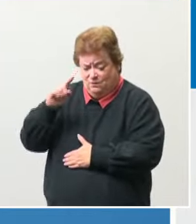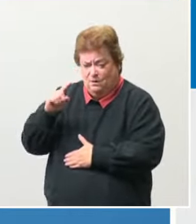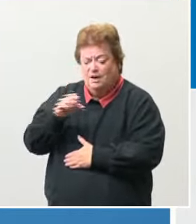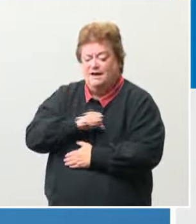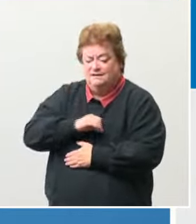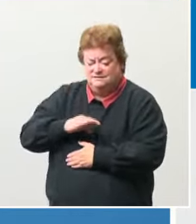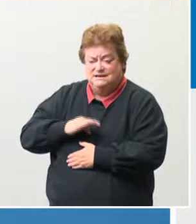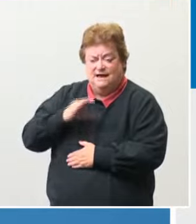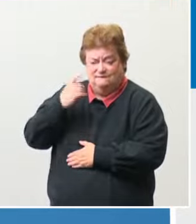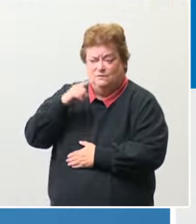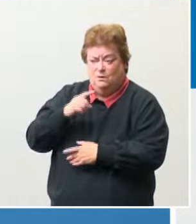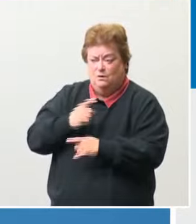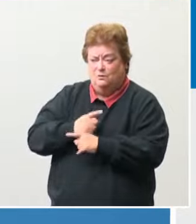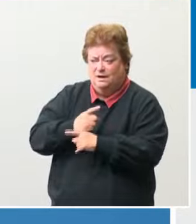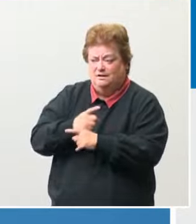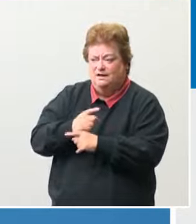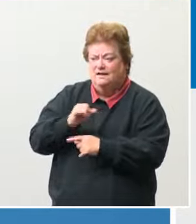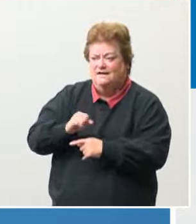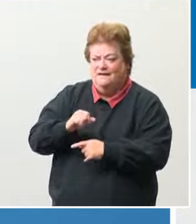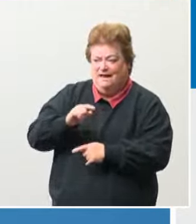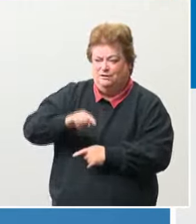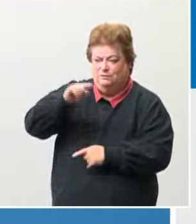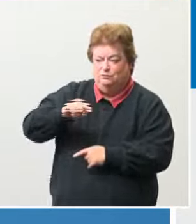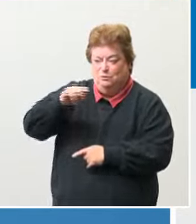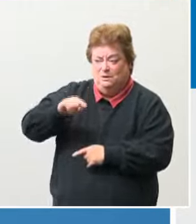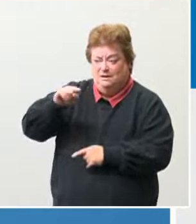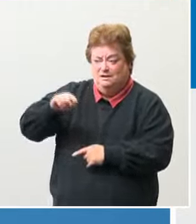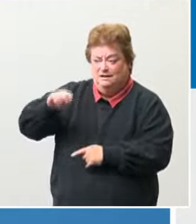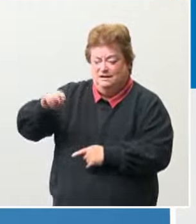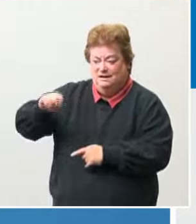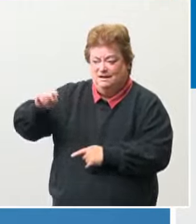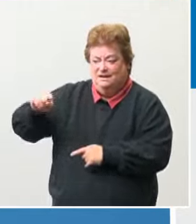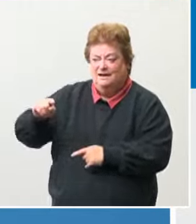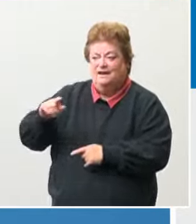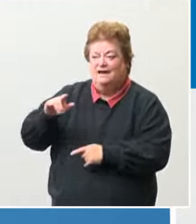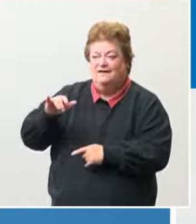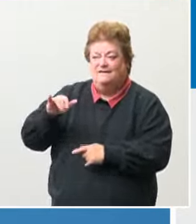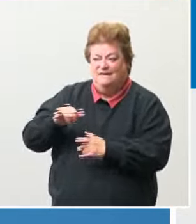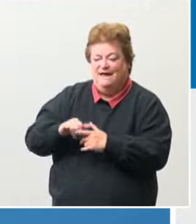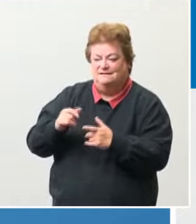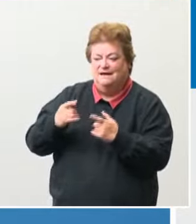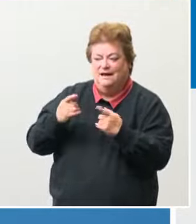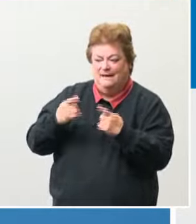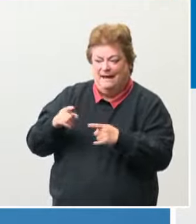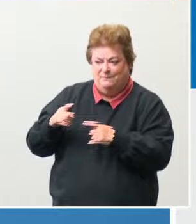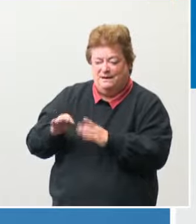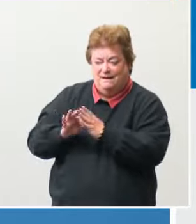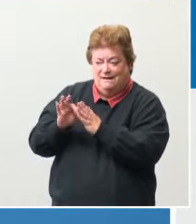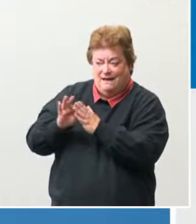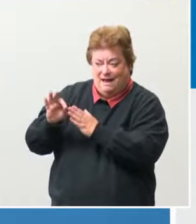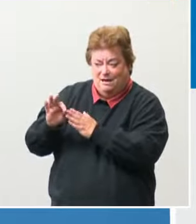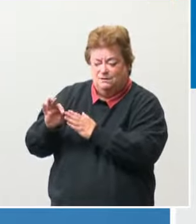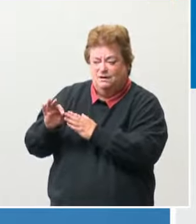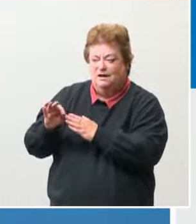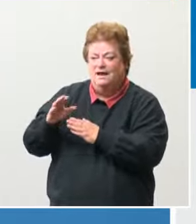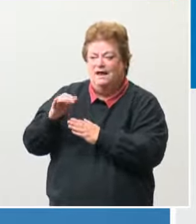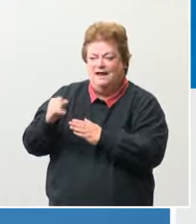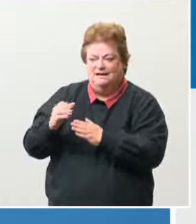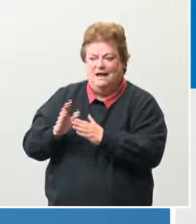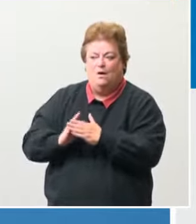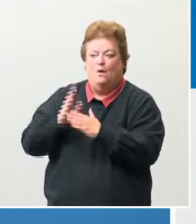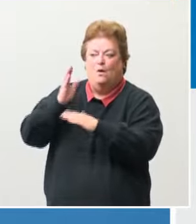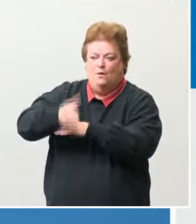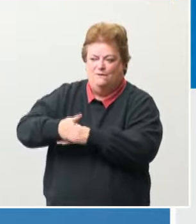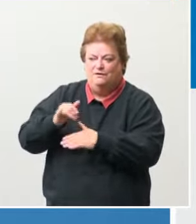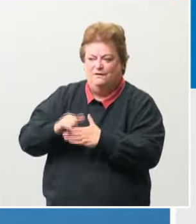for regularly. You can see in the squiggly lines the overall midnight census and how it's been almost completely over that gray line